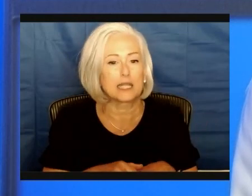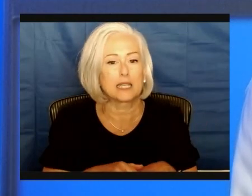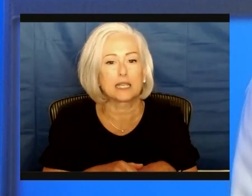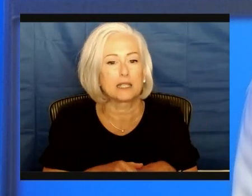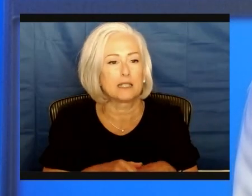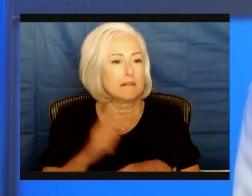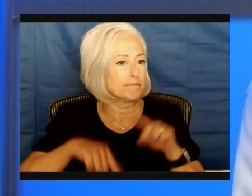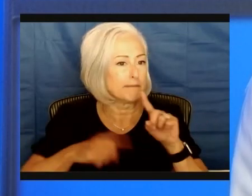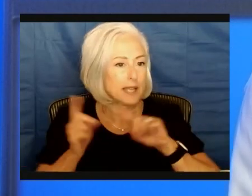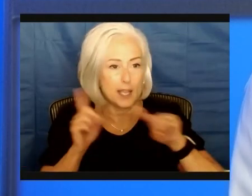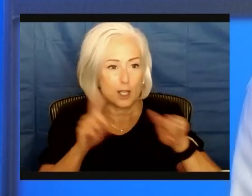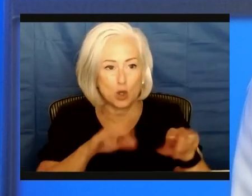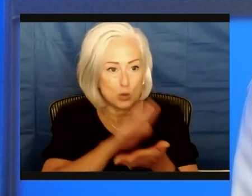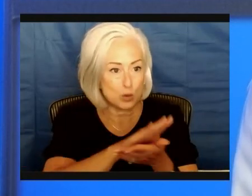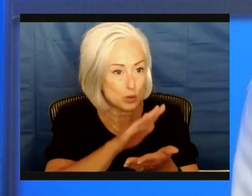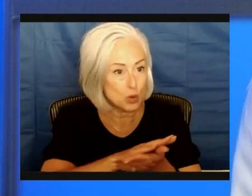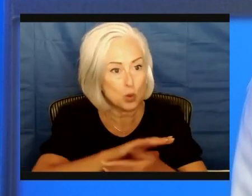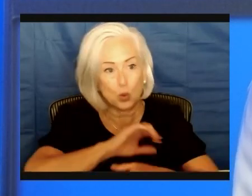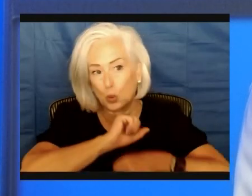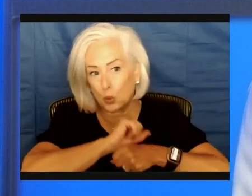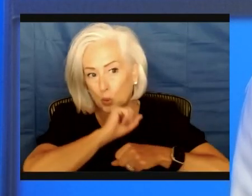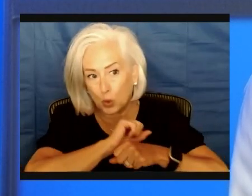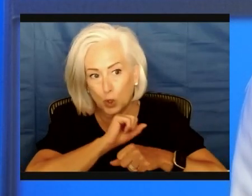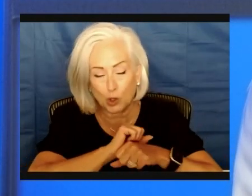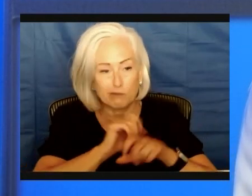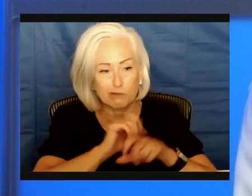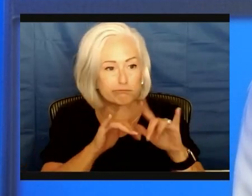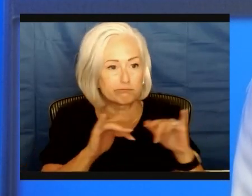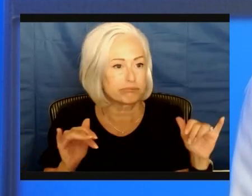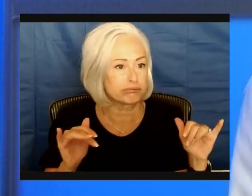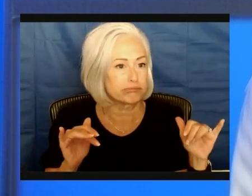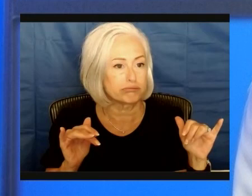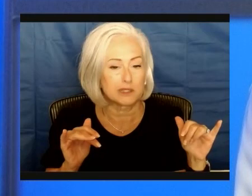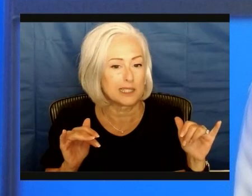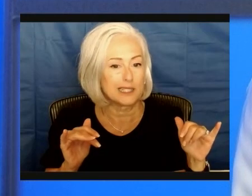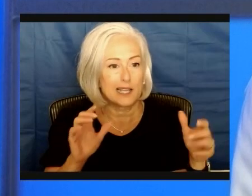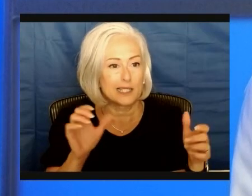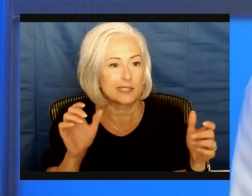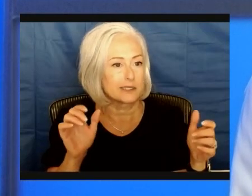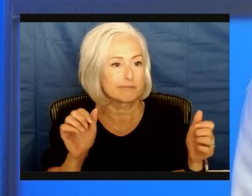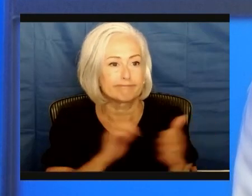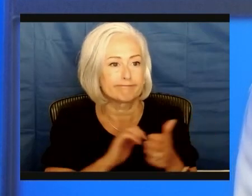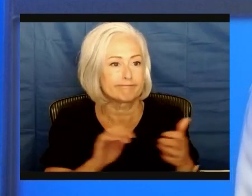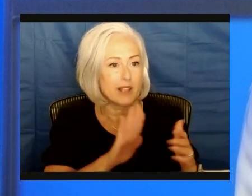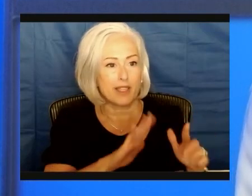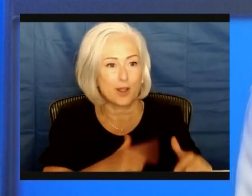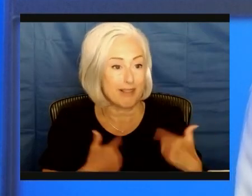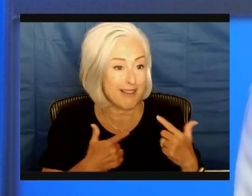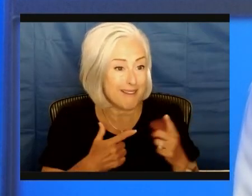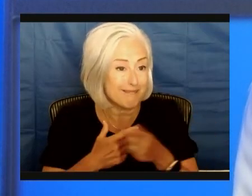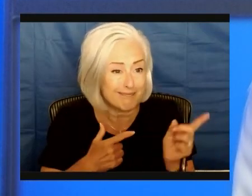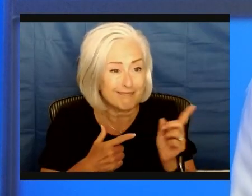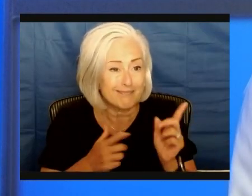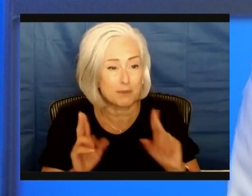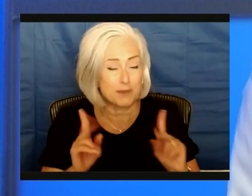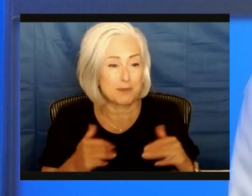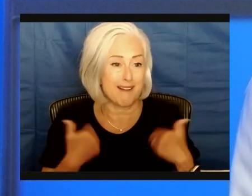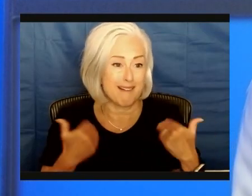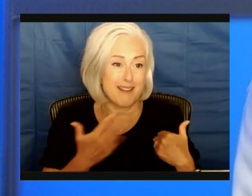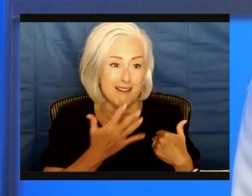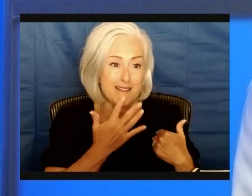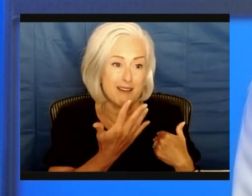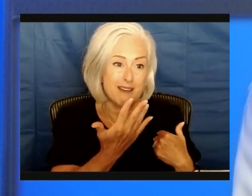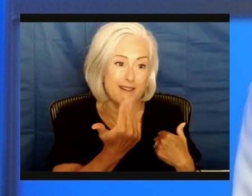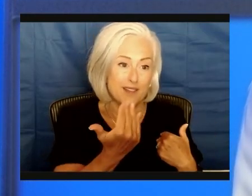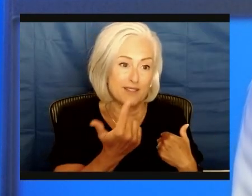school or going to work, and they are not living their life. These are young people, usually age between 15 to